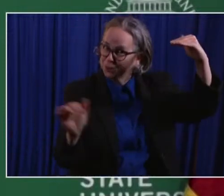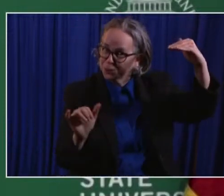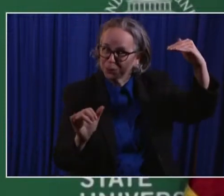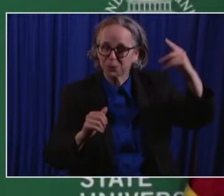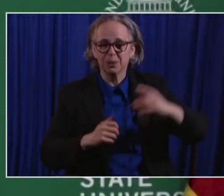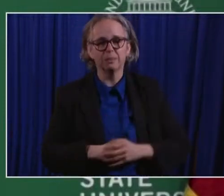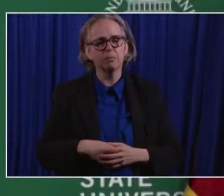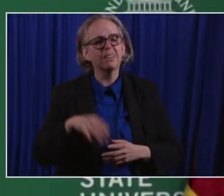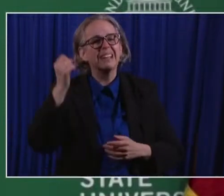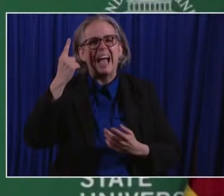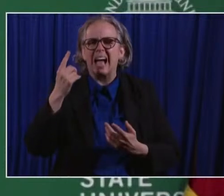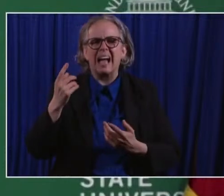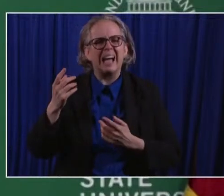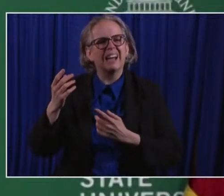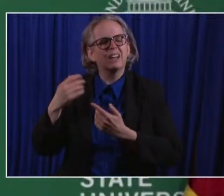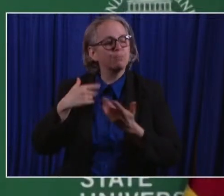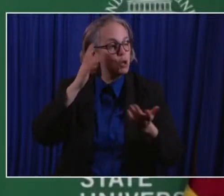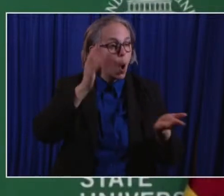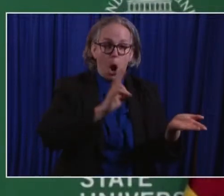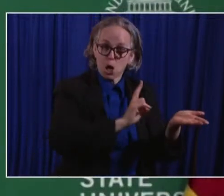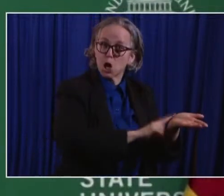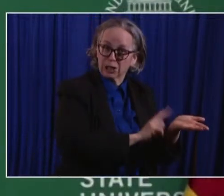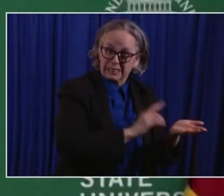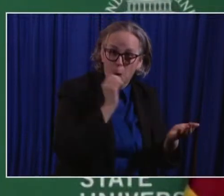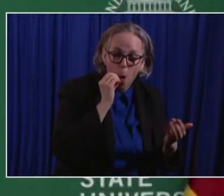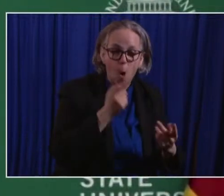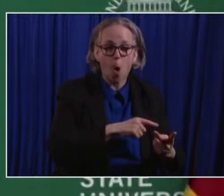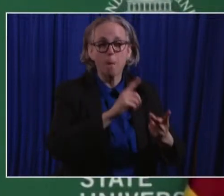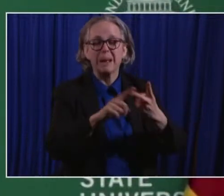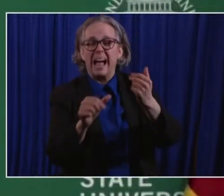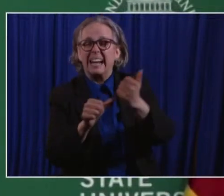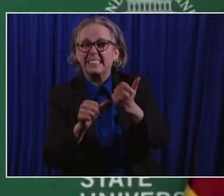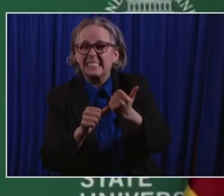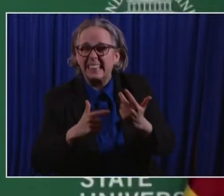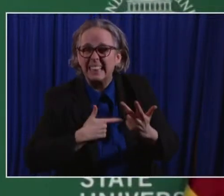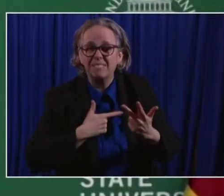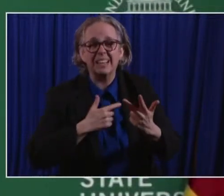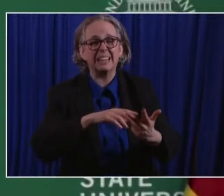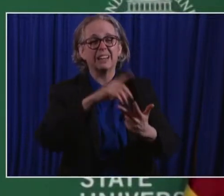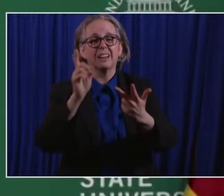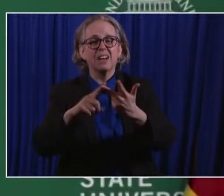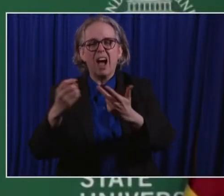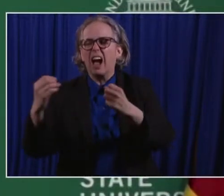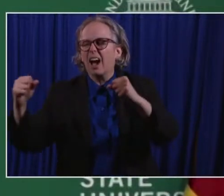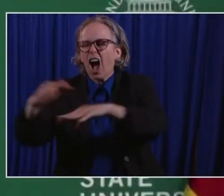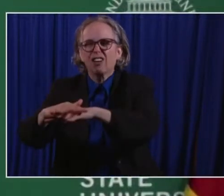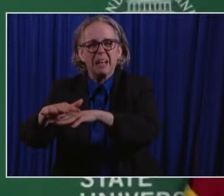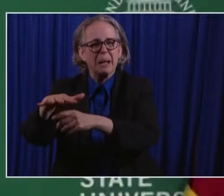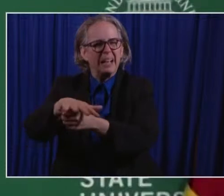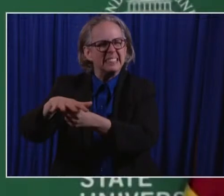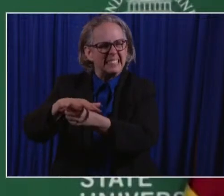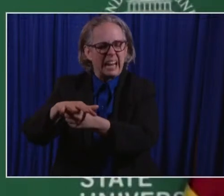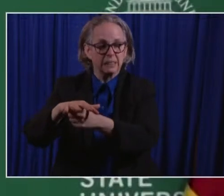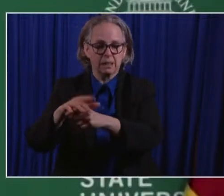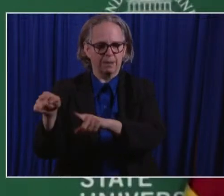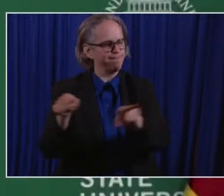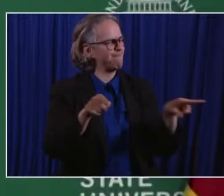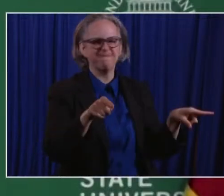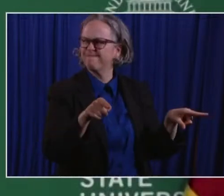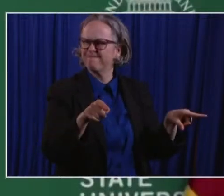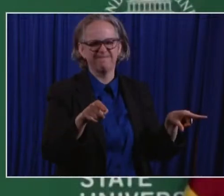assisted living facilities or other kind of care settings that are outlined in the order which we are issuing later